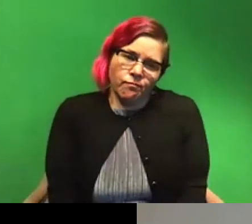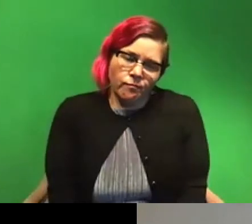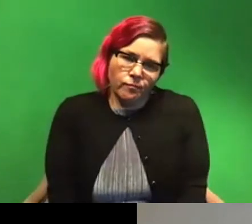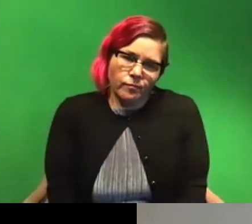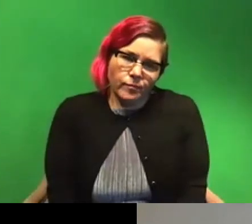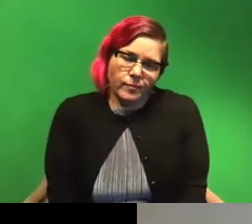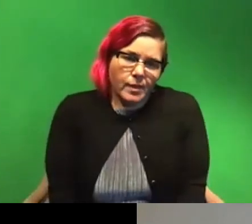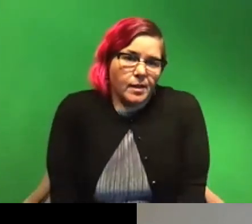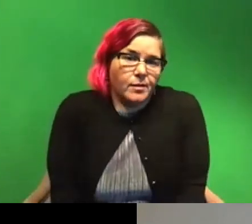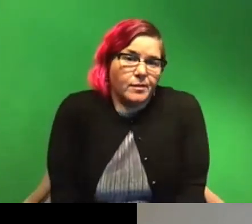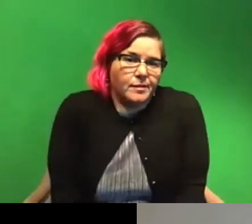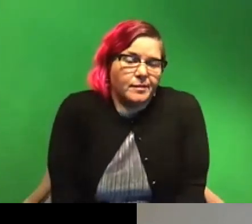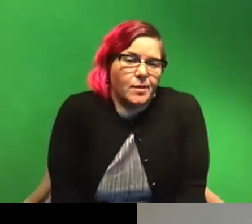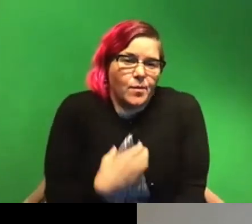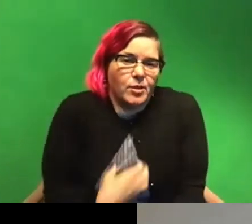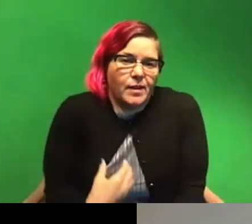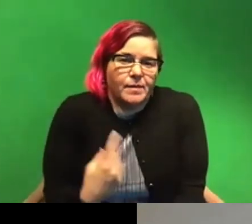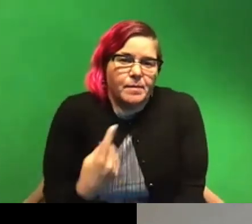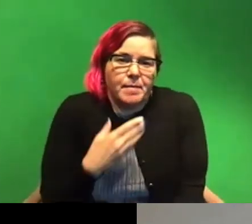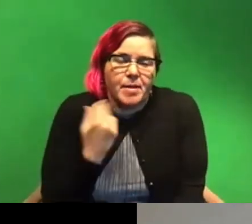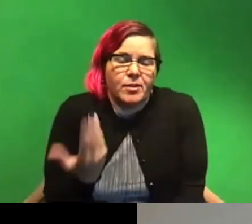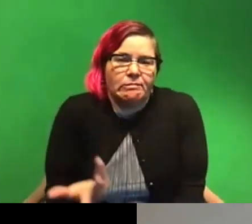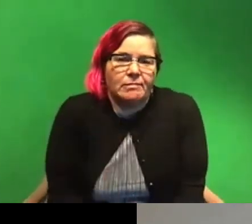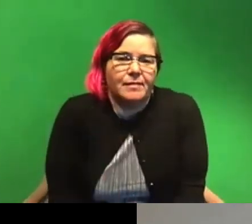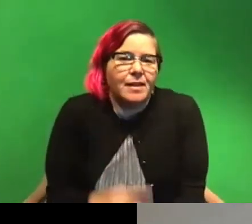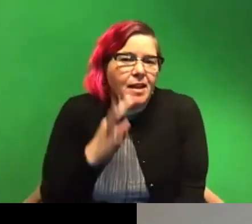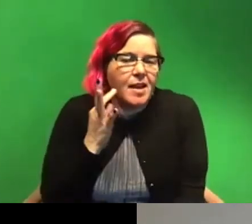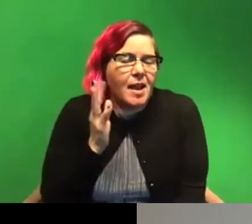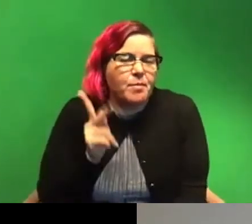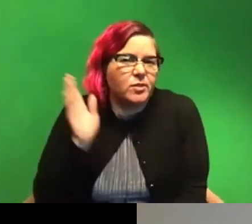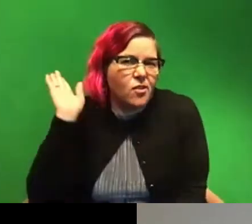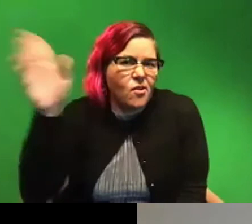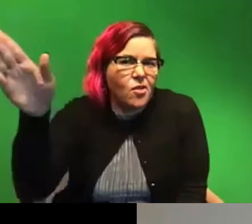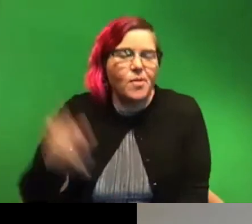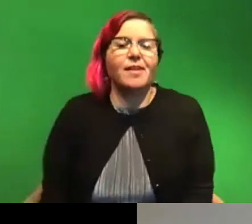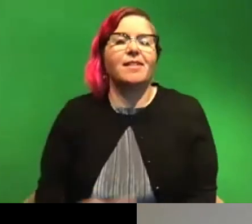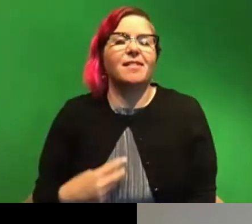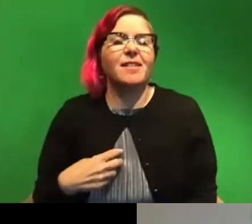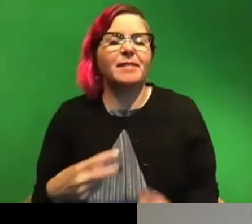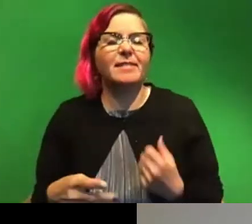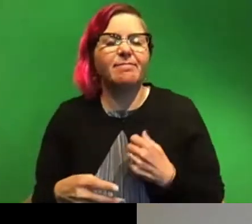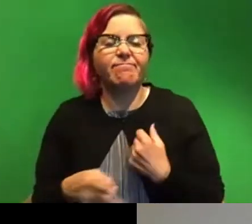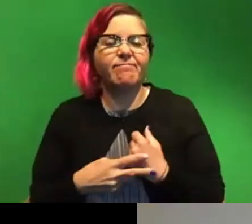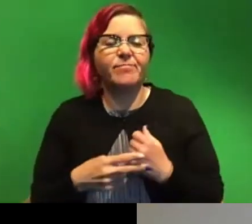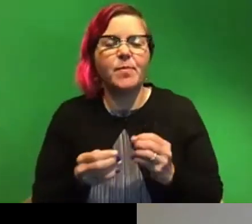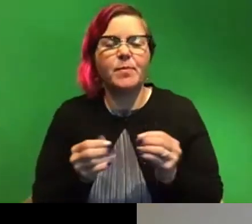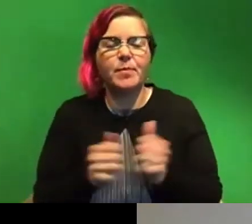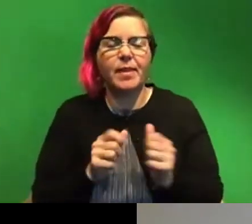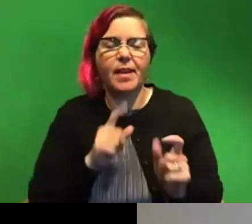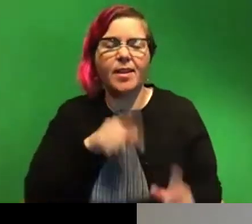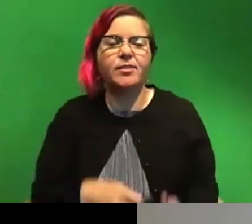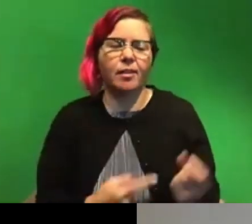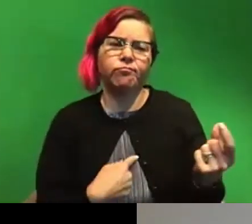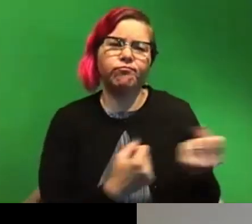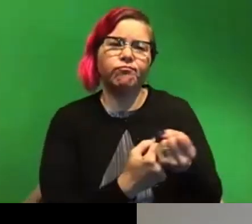I don't know. I wish I had something better to say, but I don't know. Cat person all the way. I think I'm gonna have to stick with that one. Cats are the best. Totally support that.